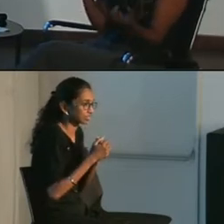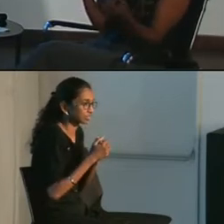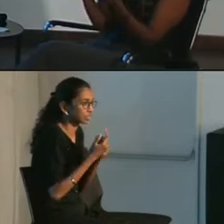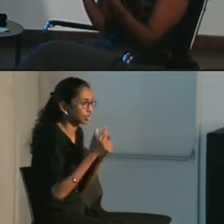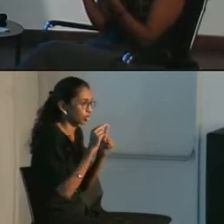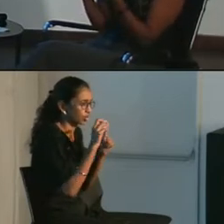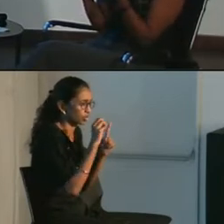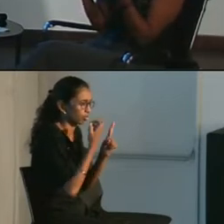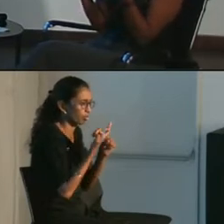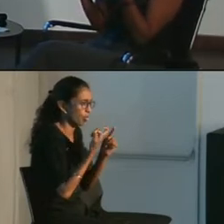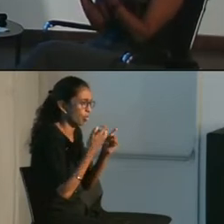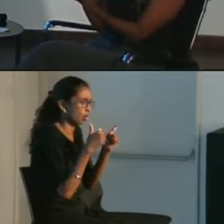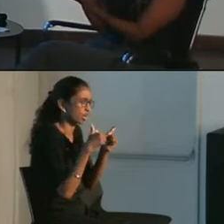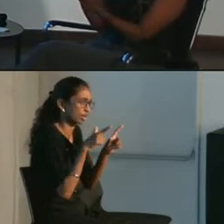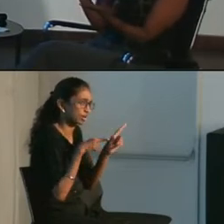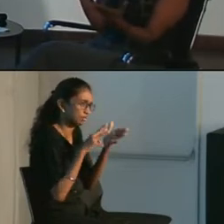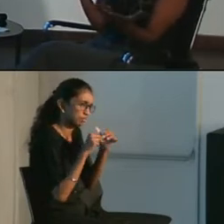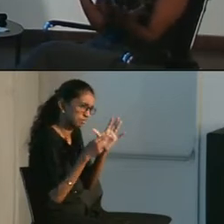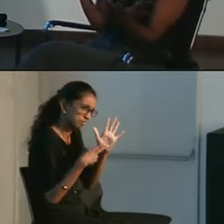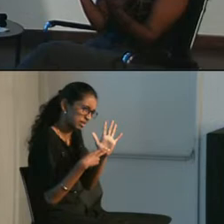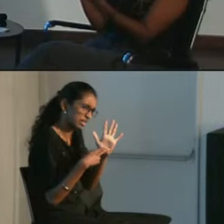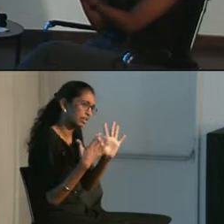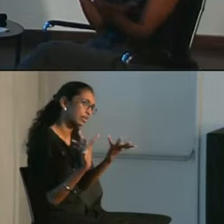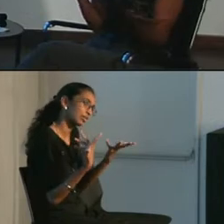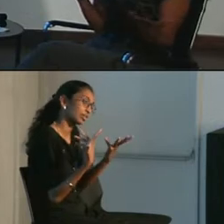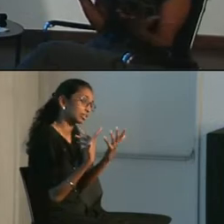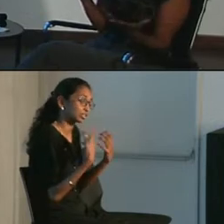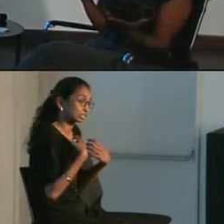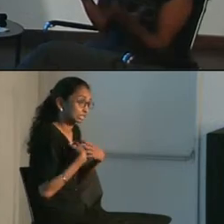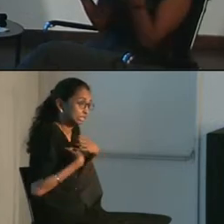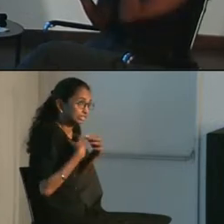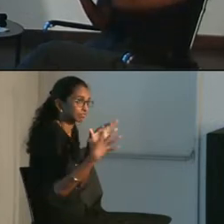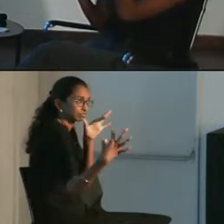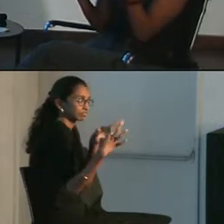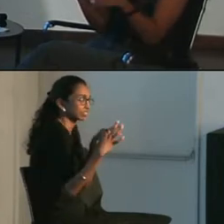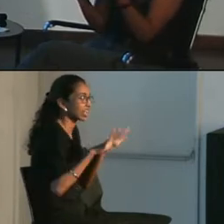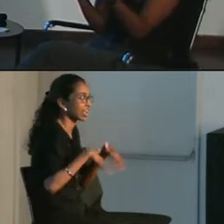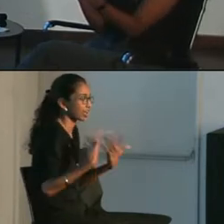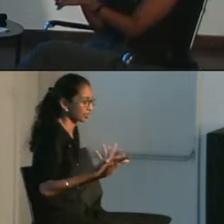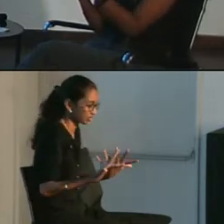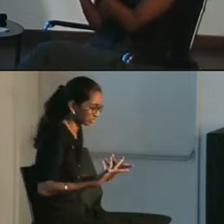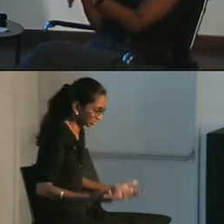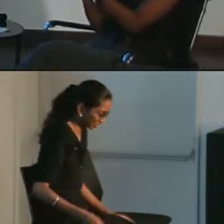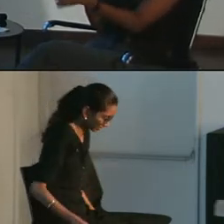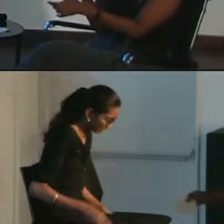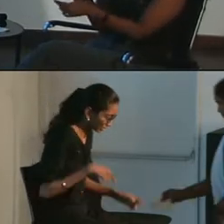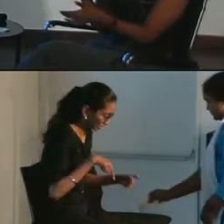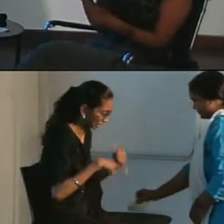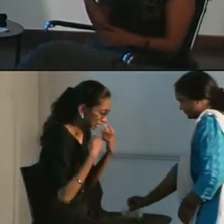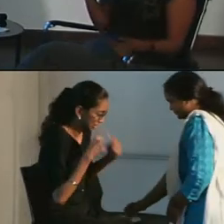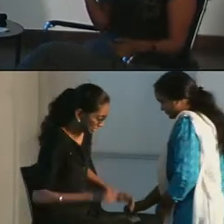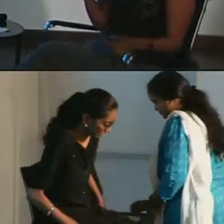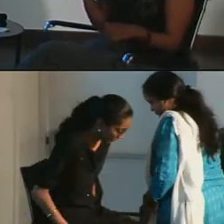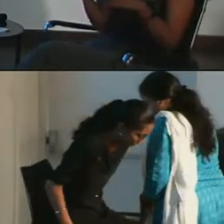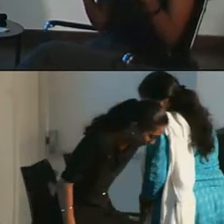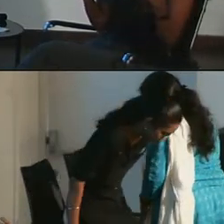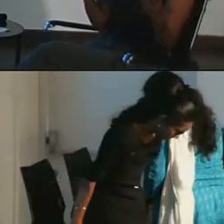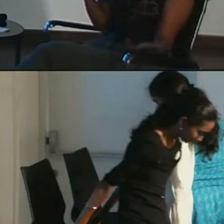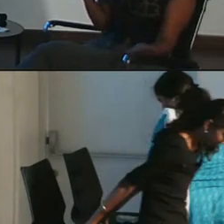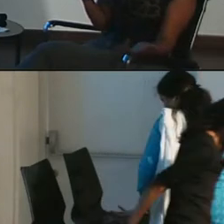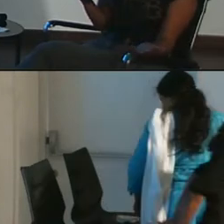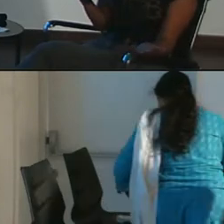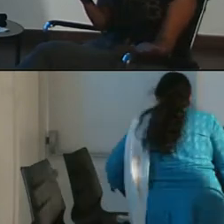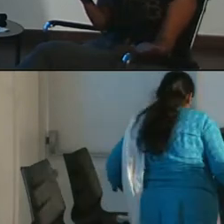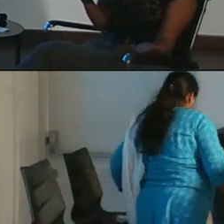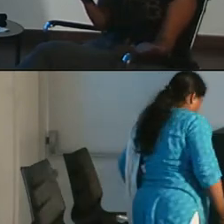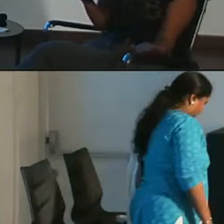quirkiness or some sort of emotional connect? And this is what I've tried to do with my art. So it's not art